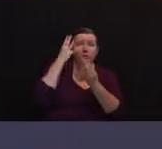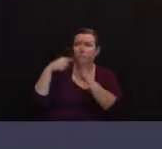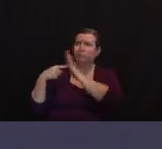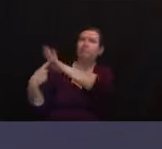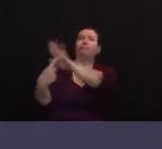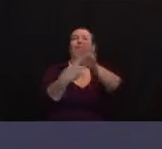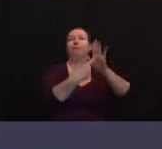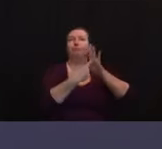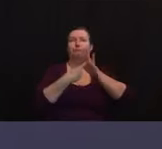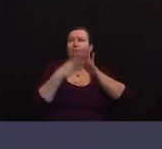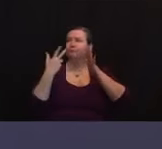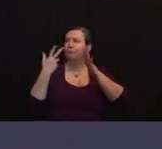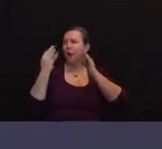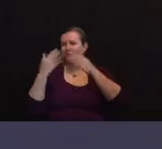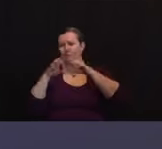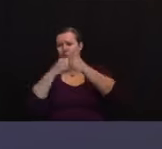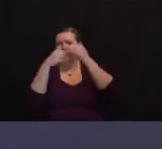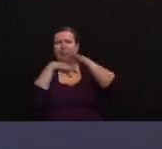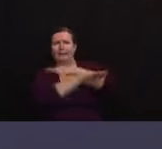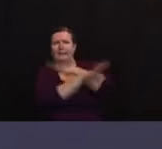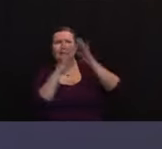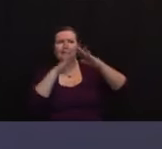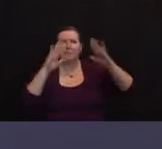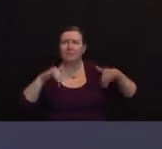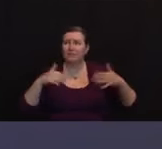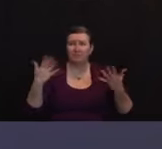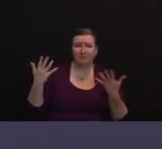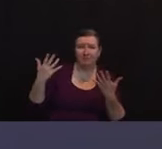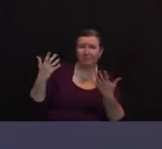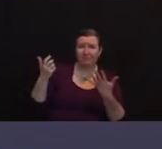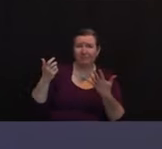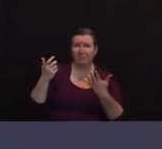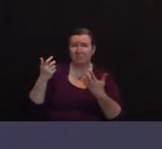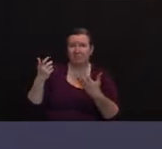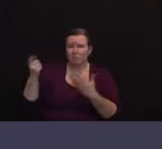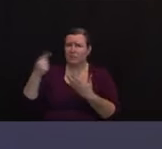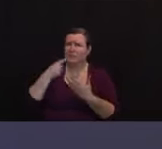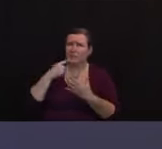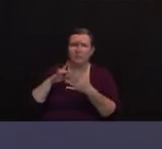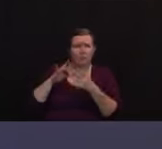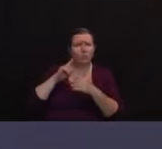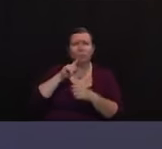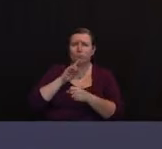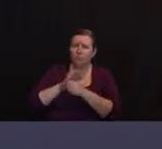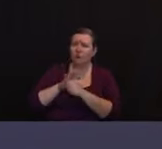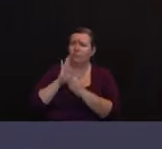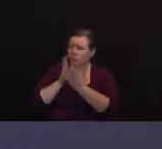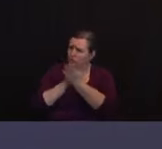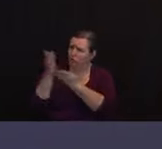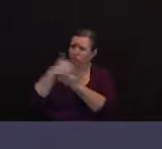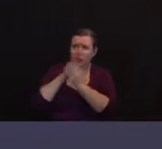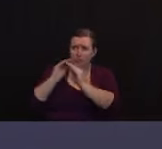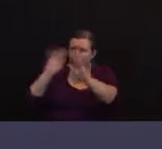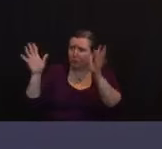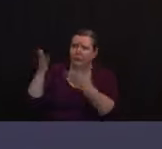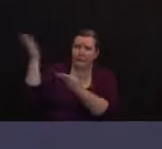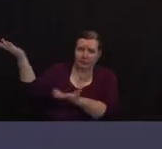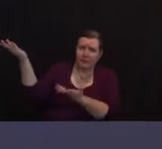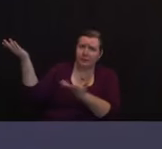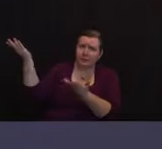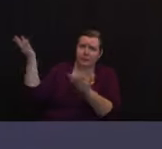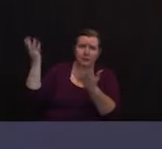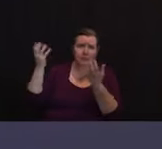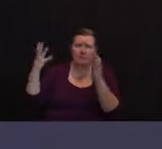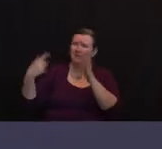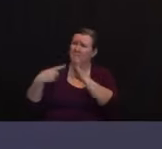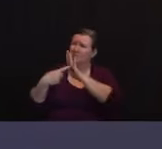Governor, over the past year, you said repeatedly how committed you are to transparency, but respectfully, there's a long list of examples that say otherwise.